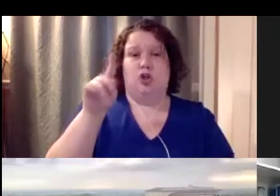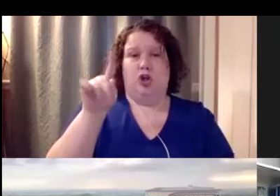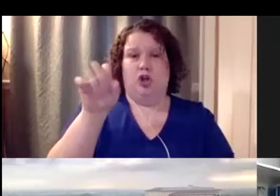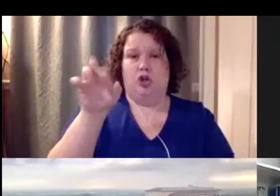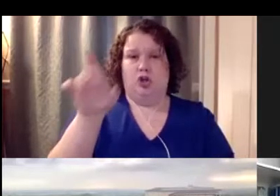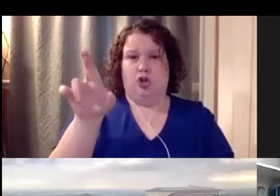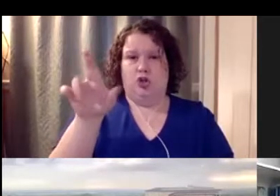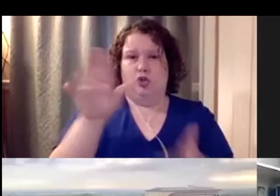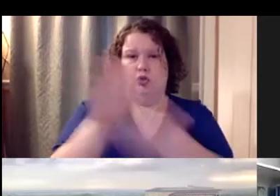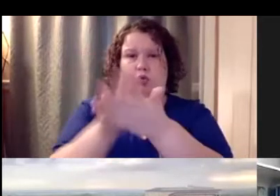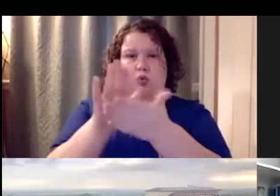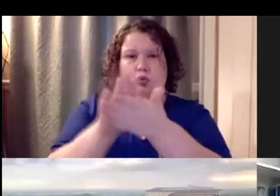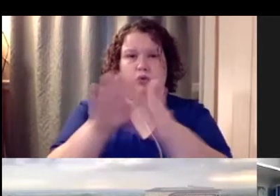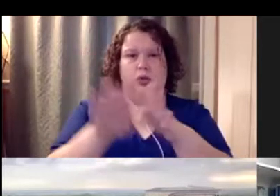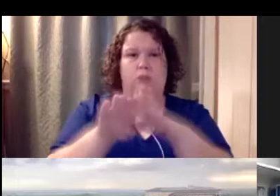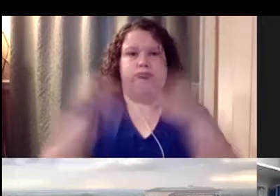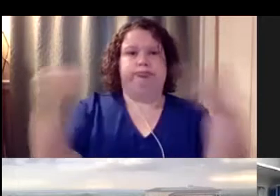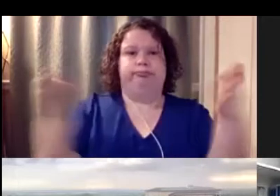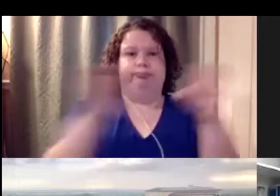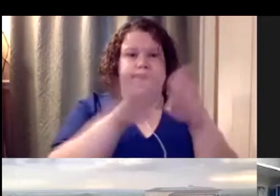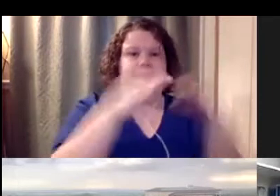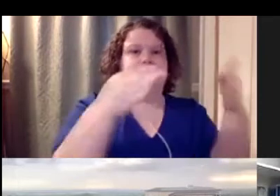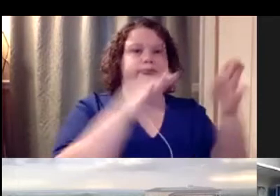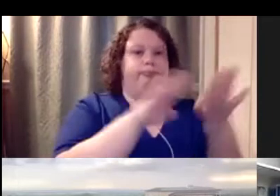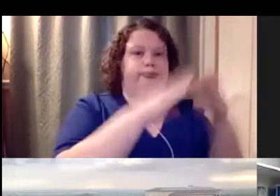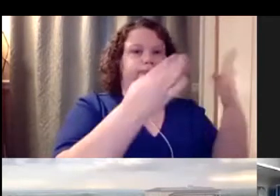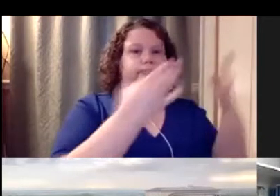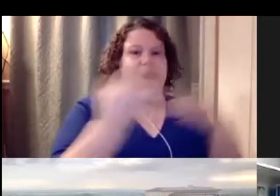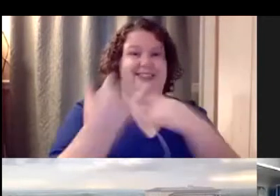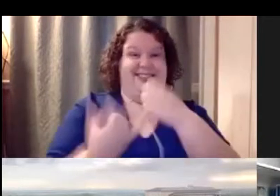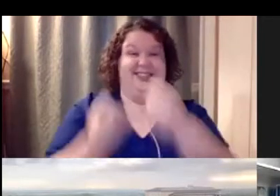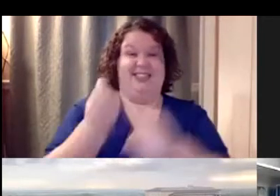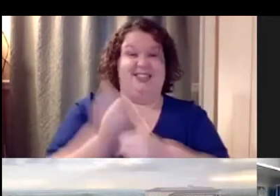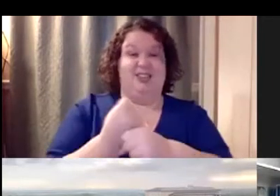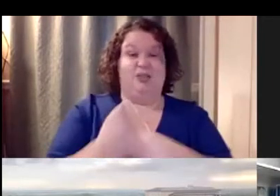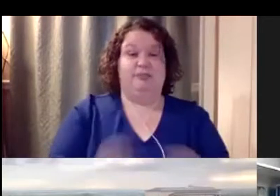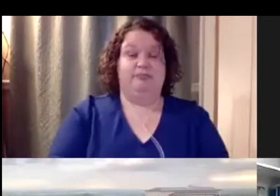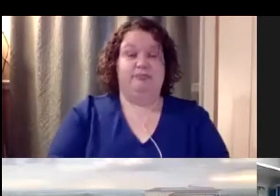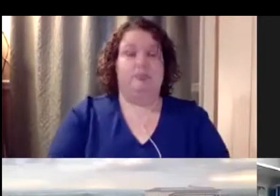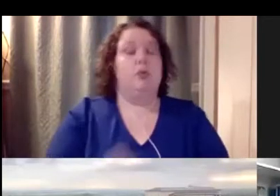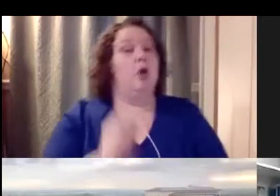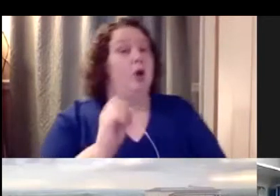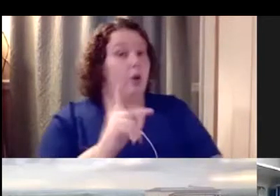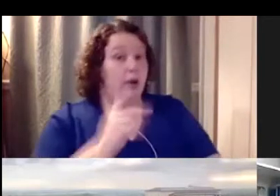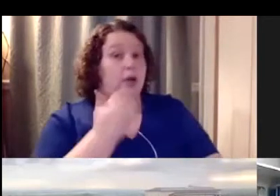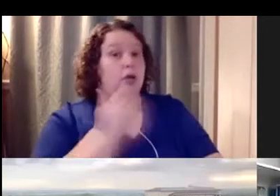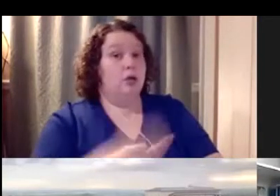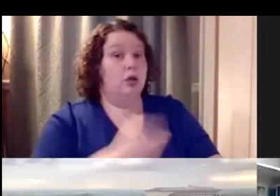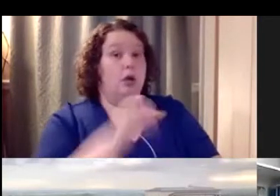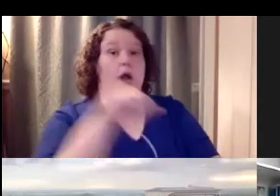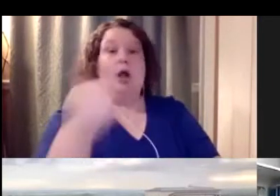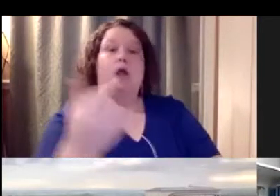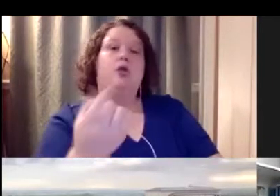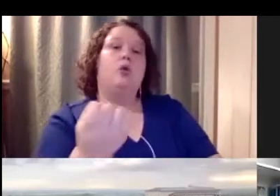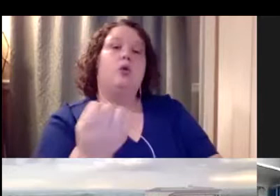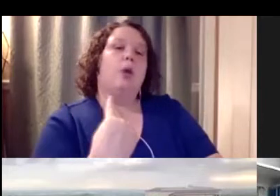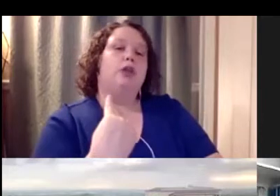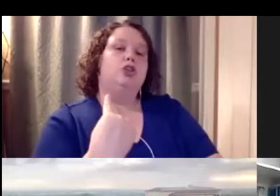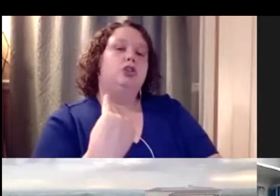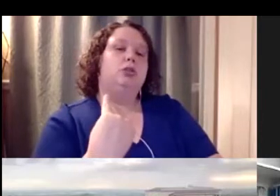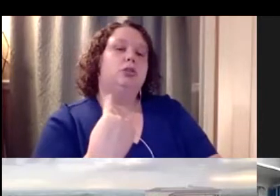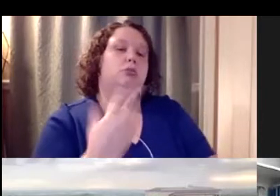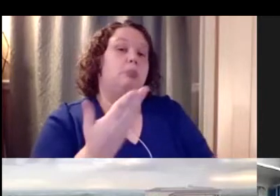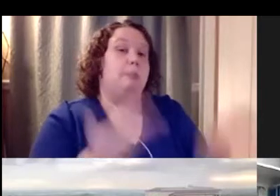big decline in Region 13. Okay. And another question that you may or may not